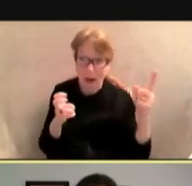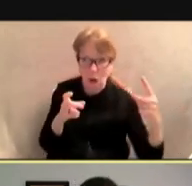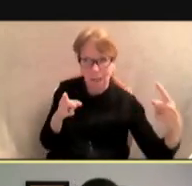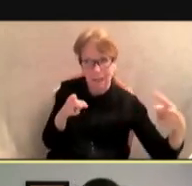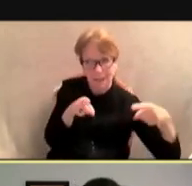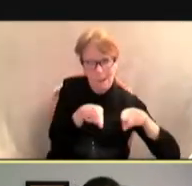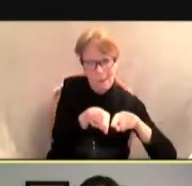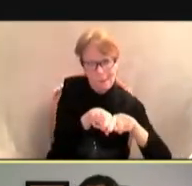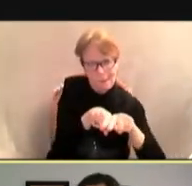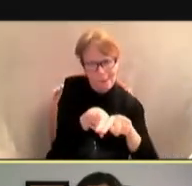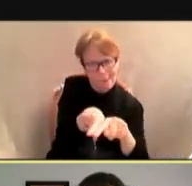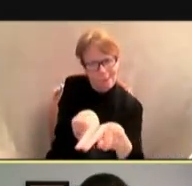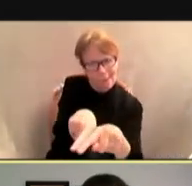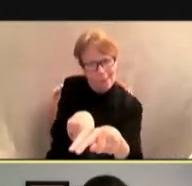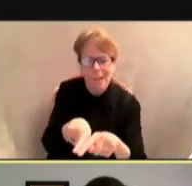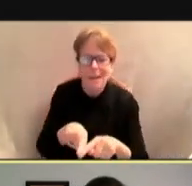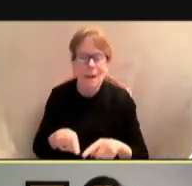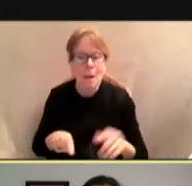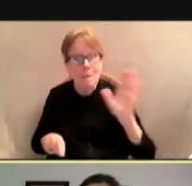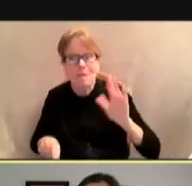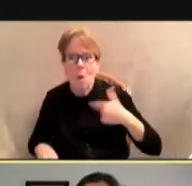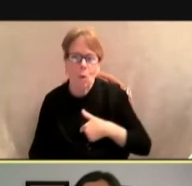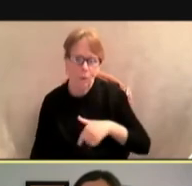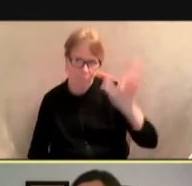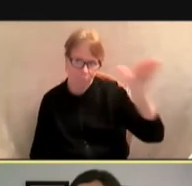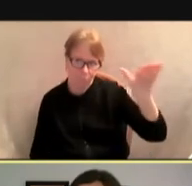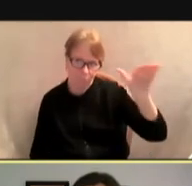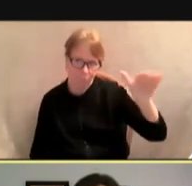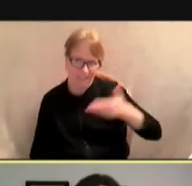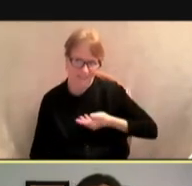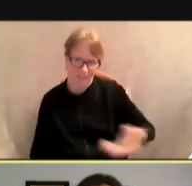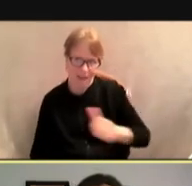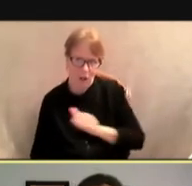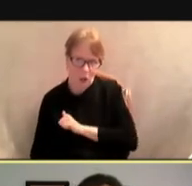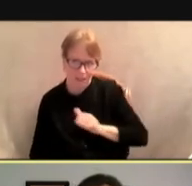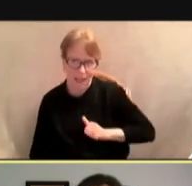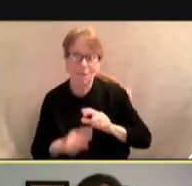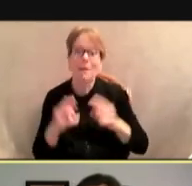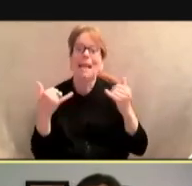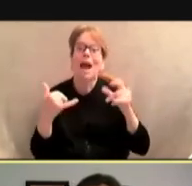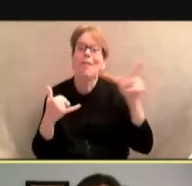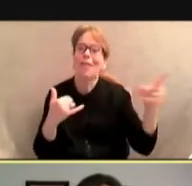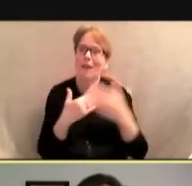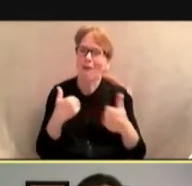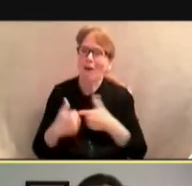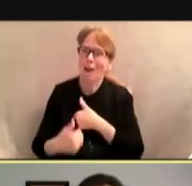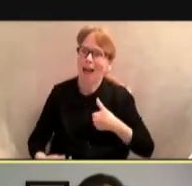now to be invited rather than inviting ourselves. So just a couple of examples of the kind of work that